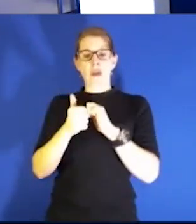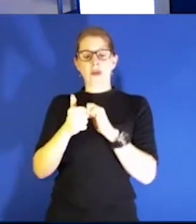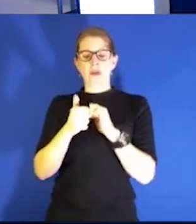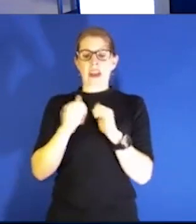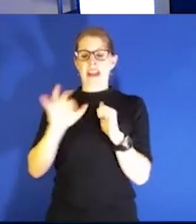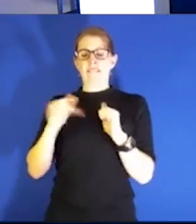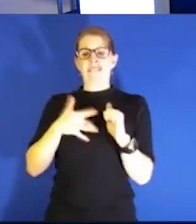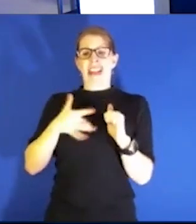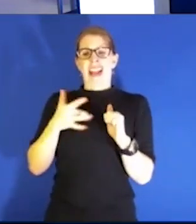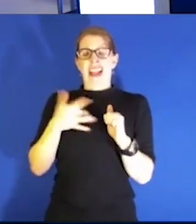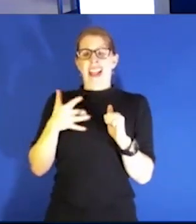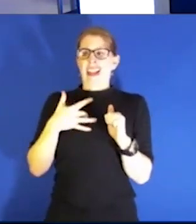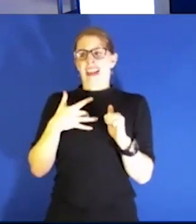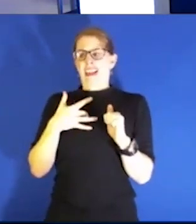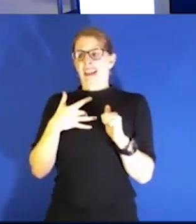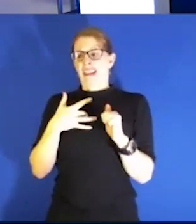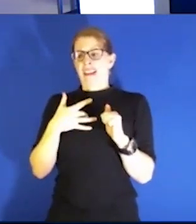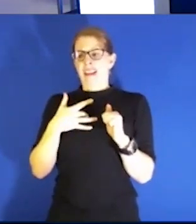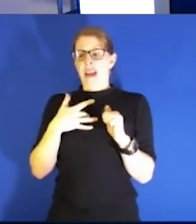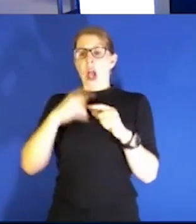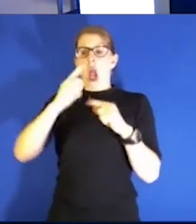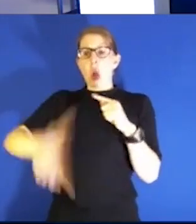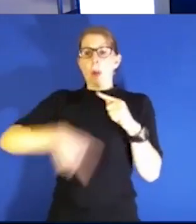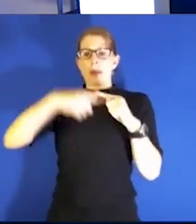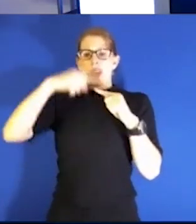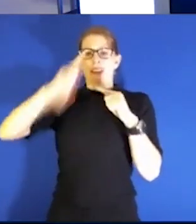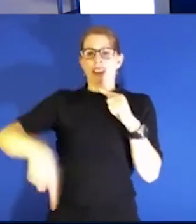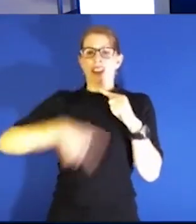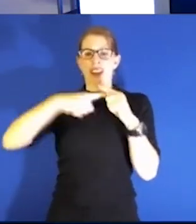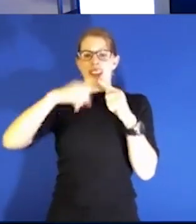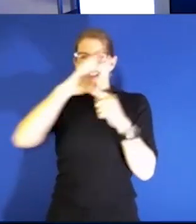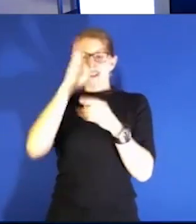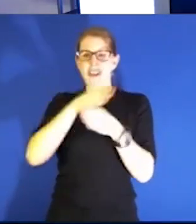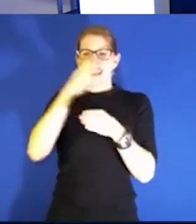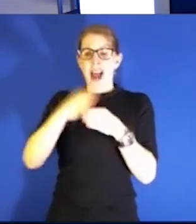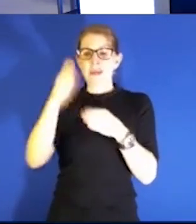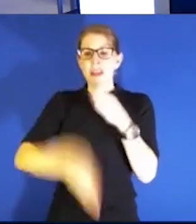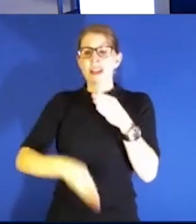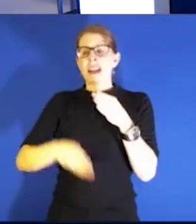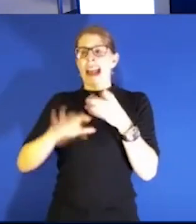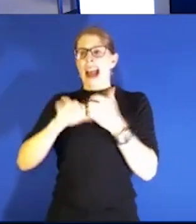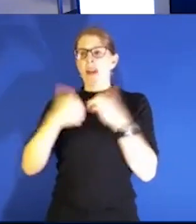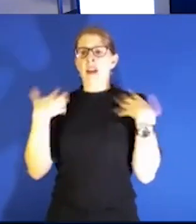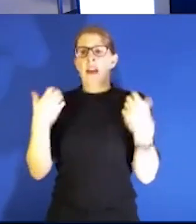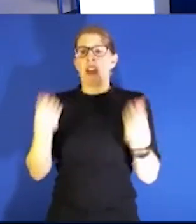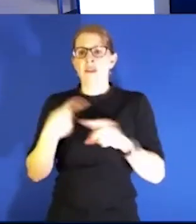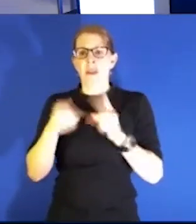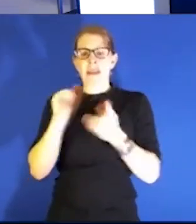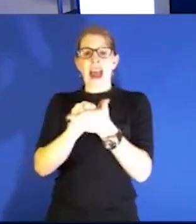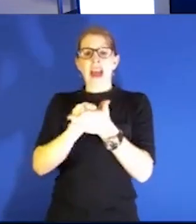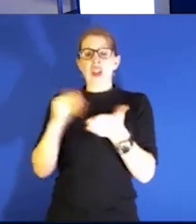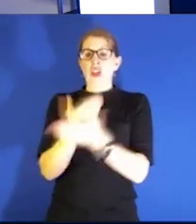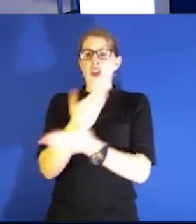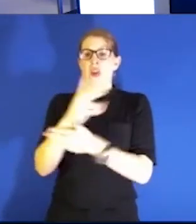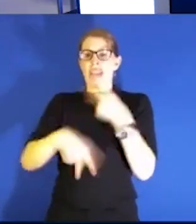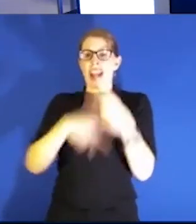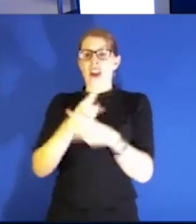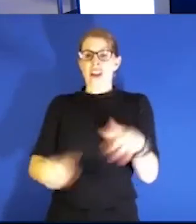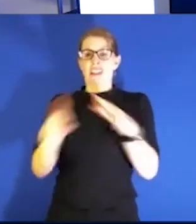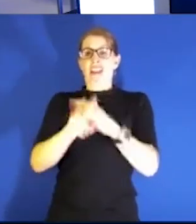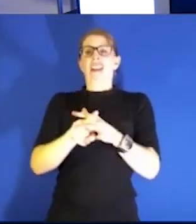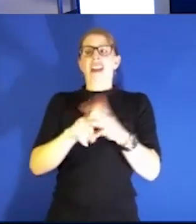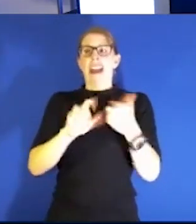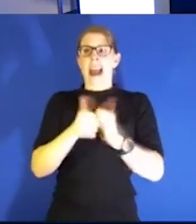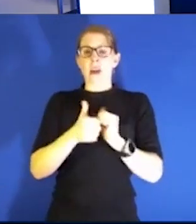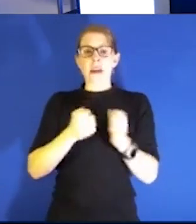of never-ending loop of new variants coming in? So I think you both could probably comment on that. Jamie, I'll have you start, but just the emotional